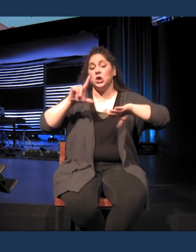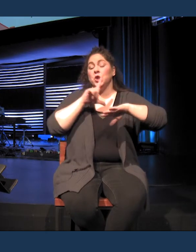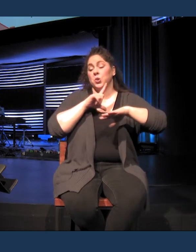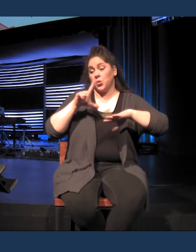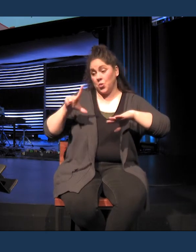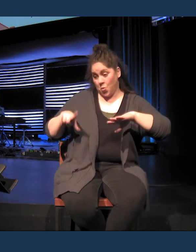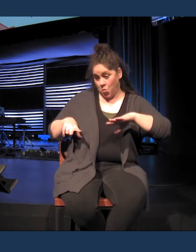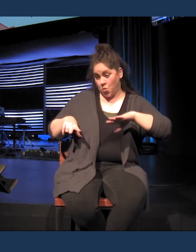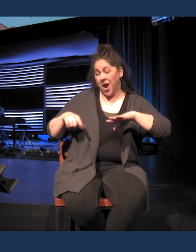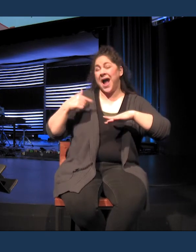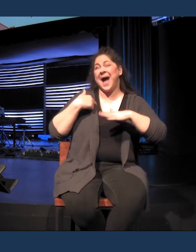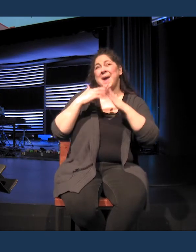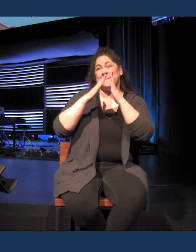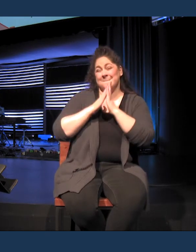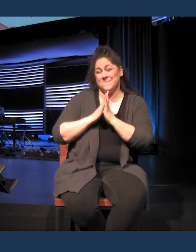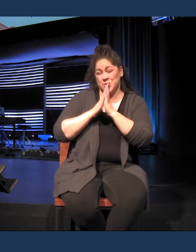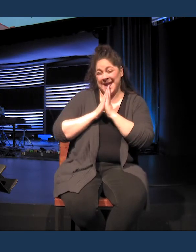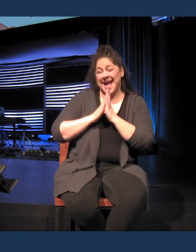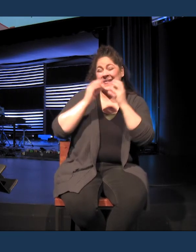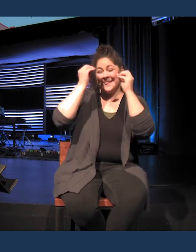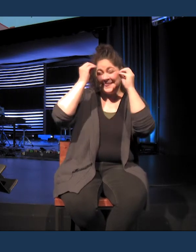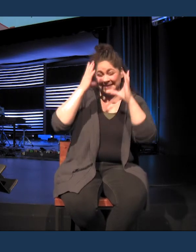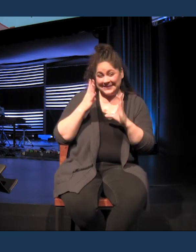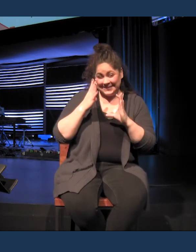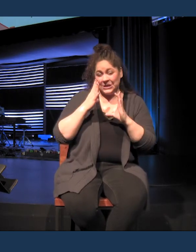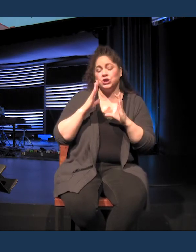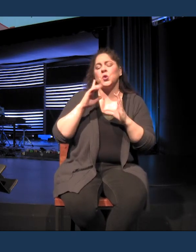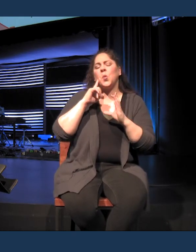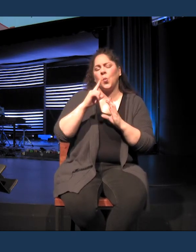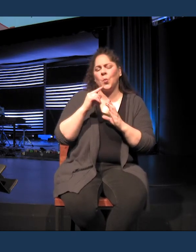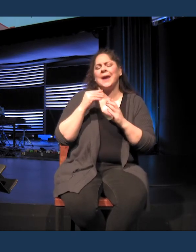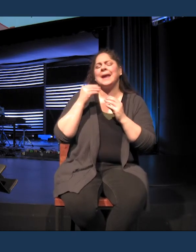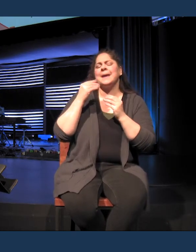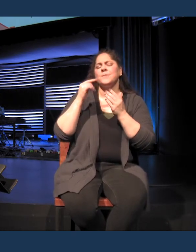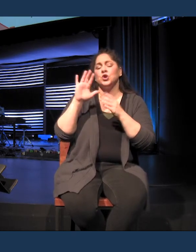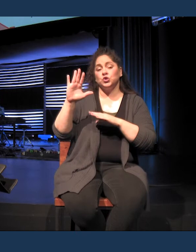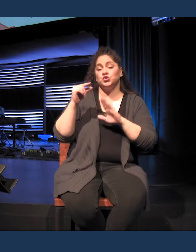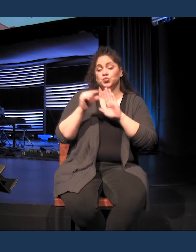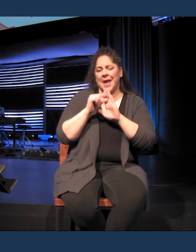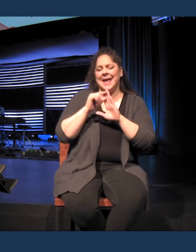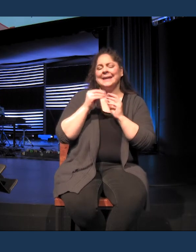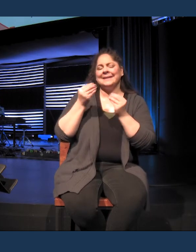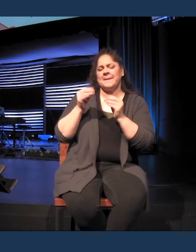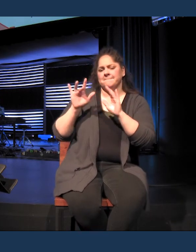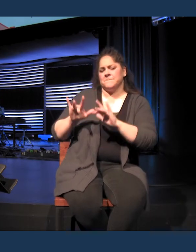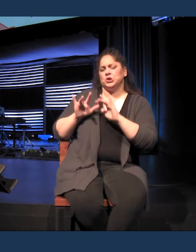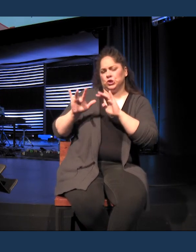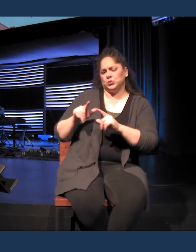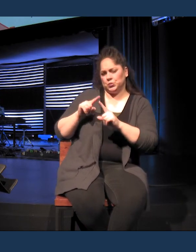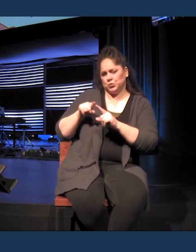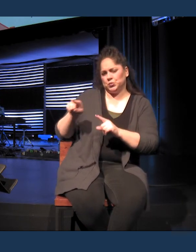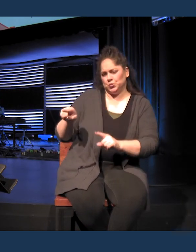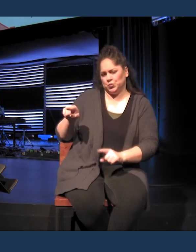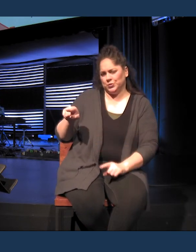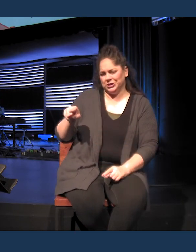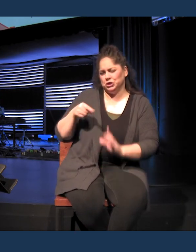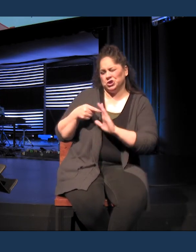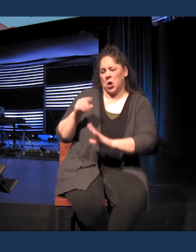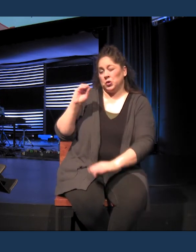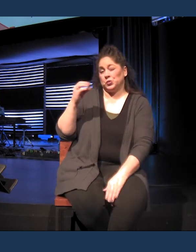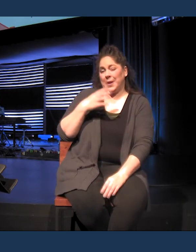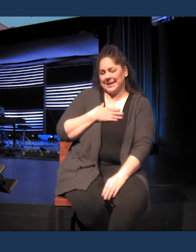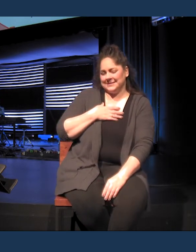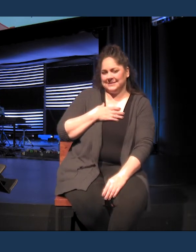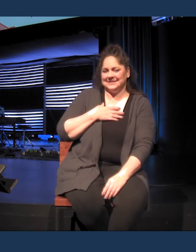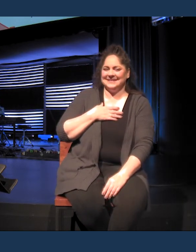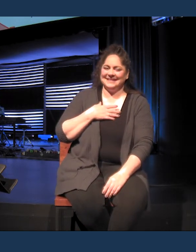Lord, I pray that the teacher would grade very mercifully and graciously.